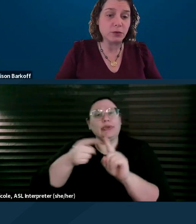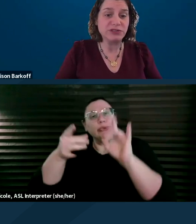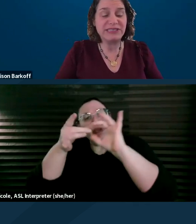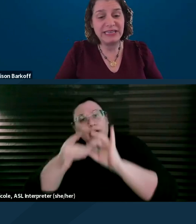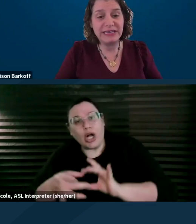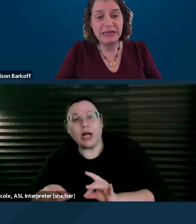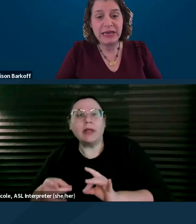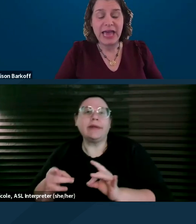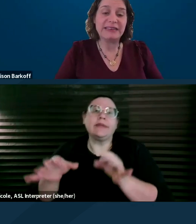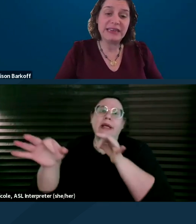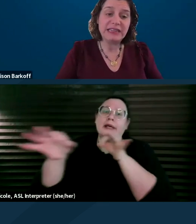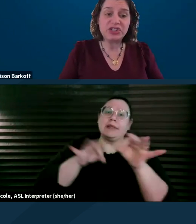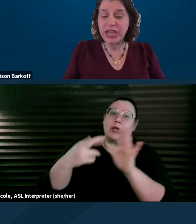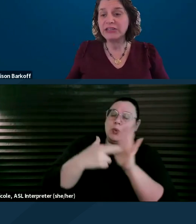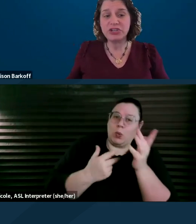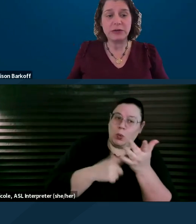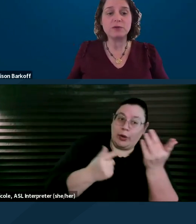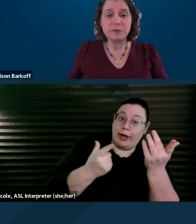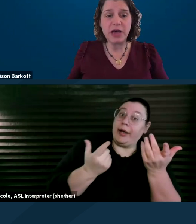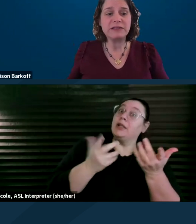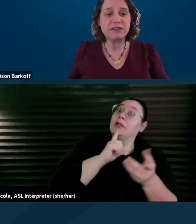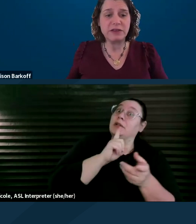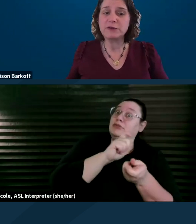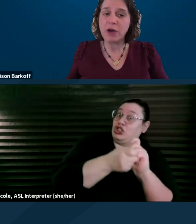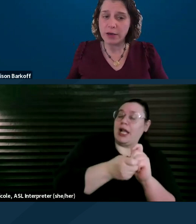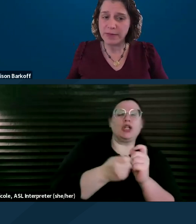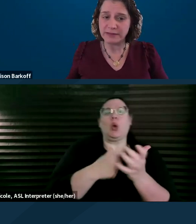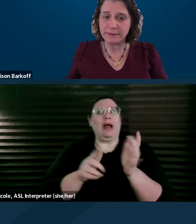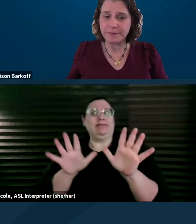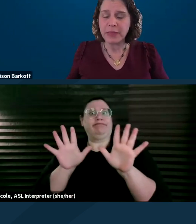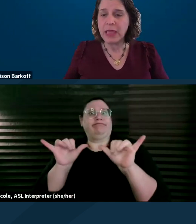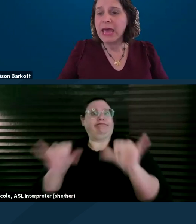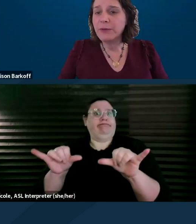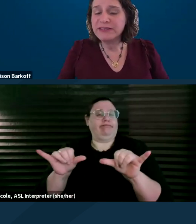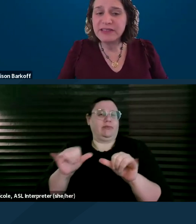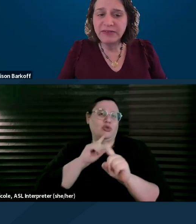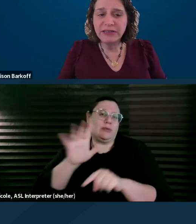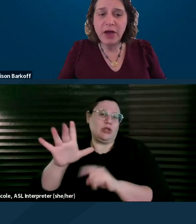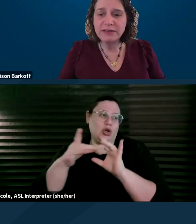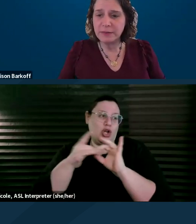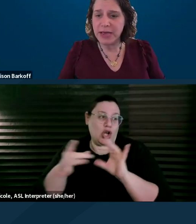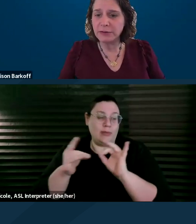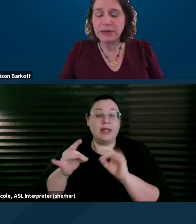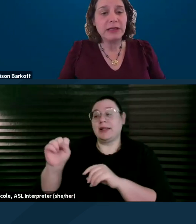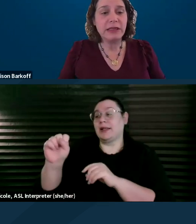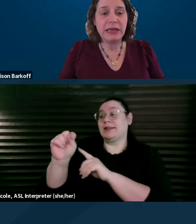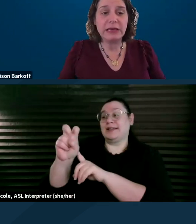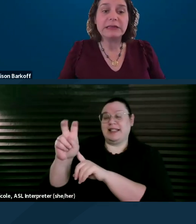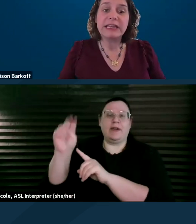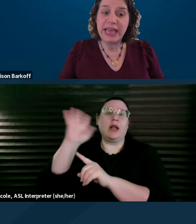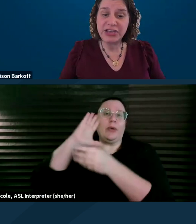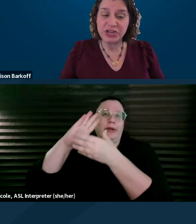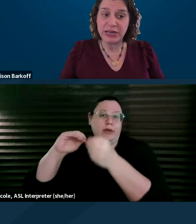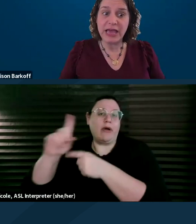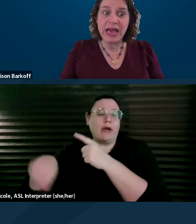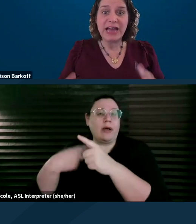explaining what the rule did and didn't change in response to those comments. And when Stephen talks about